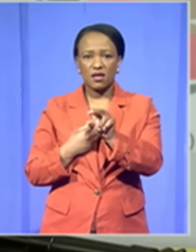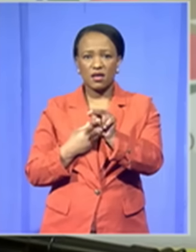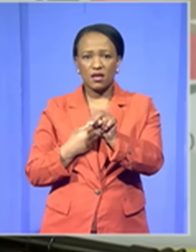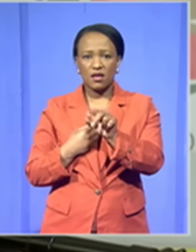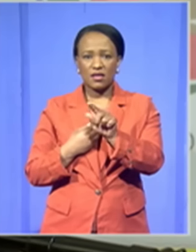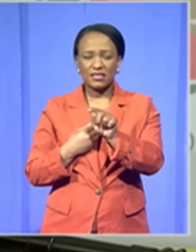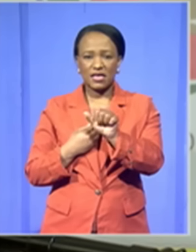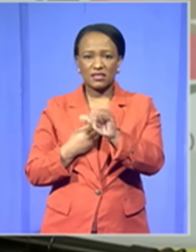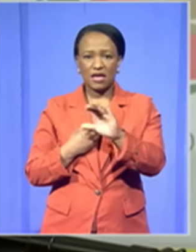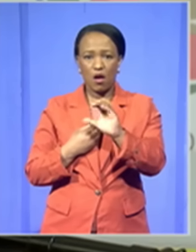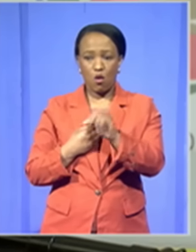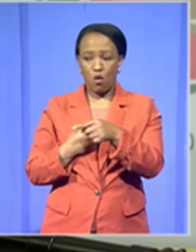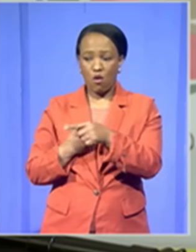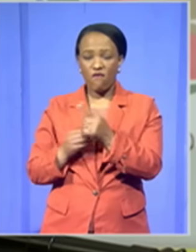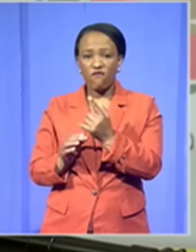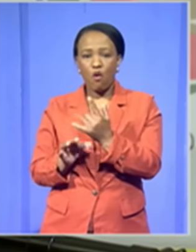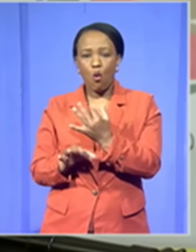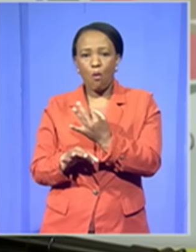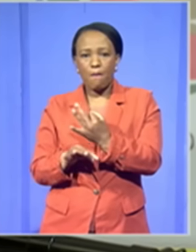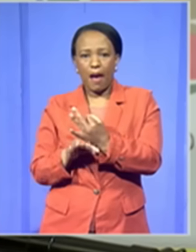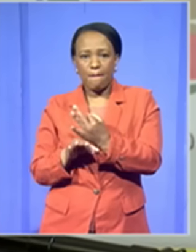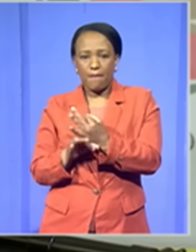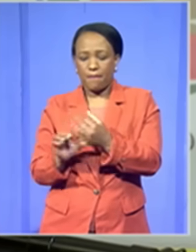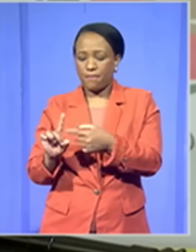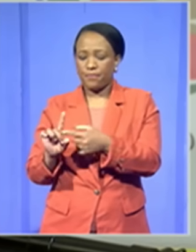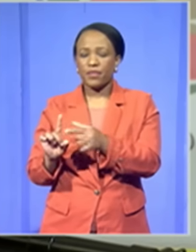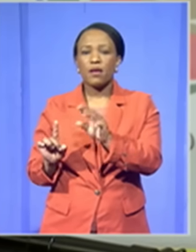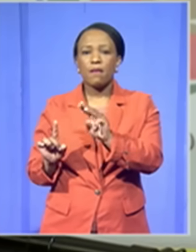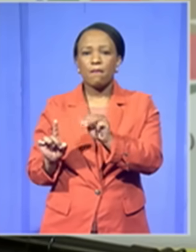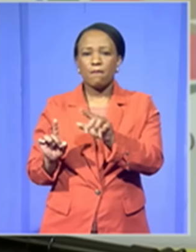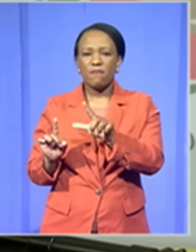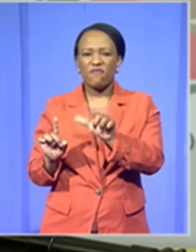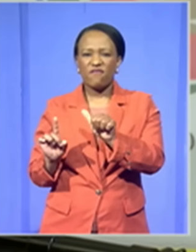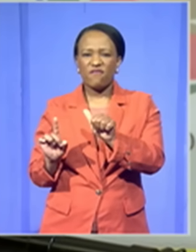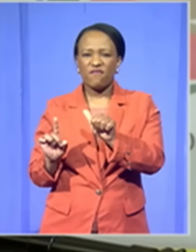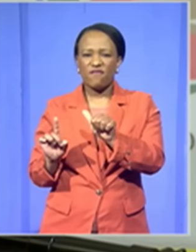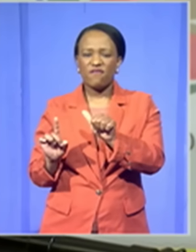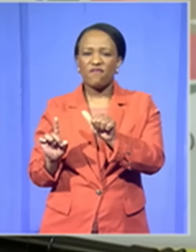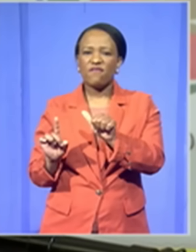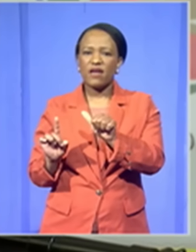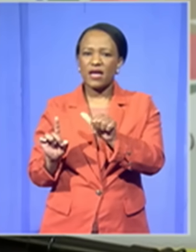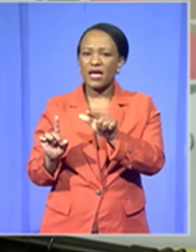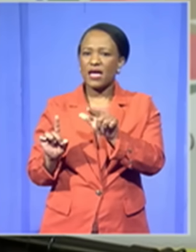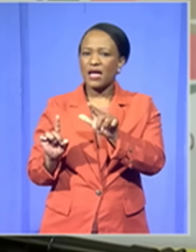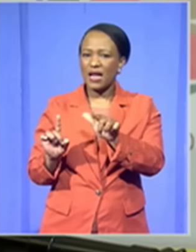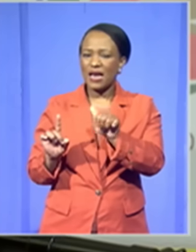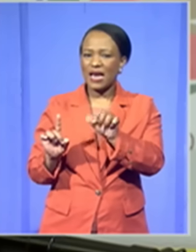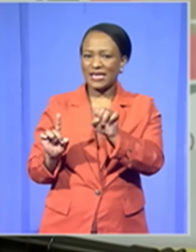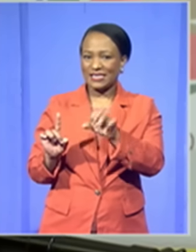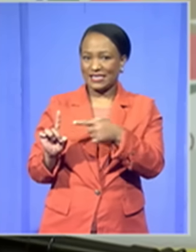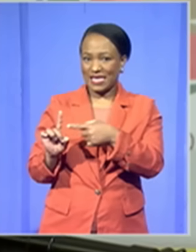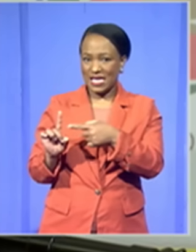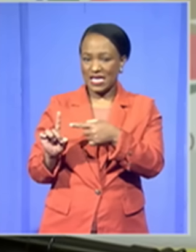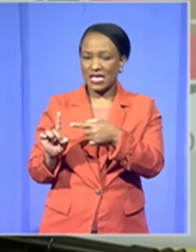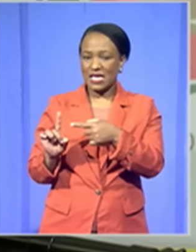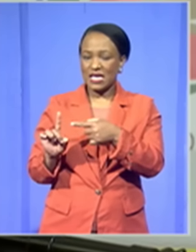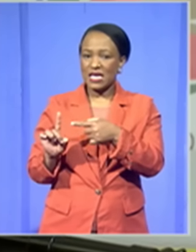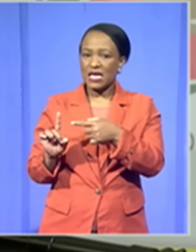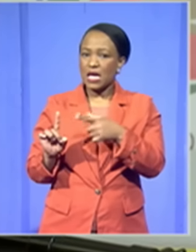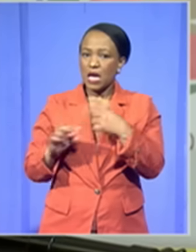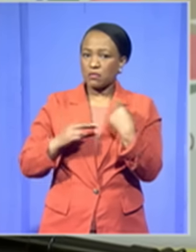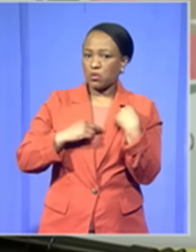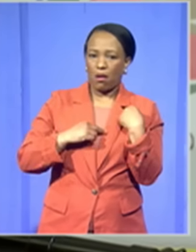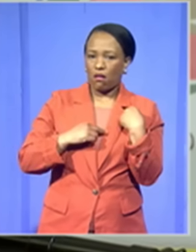Ubaba Mvelase, but what we are saying is it happened within the taxi industry